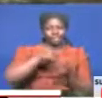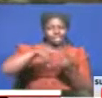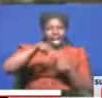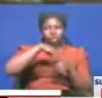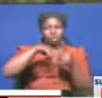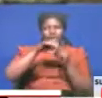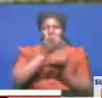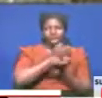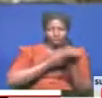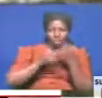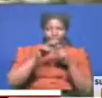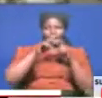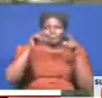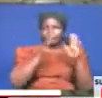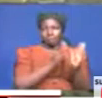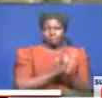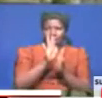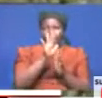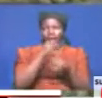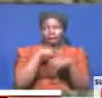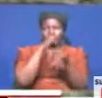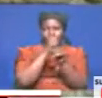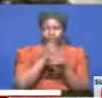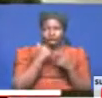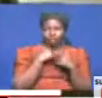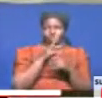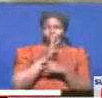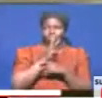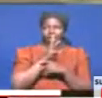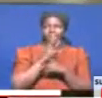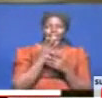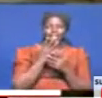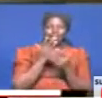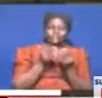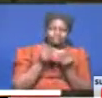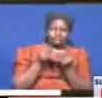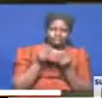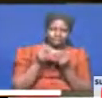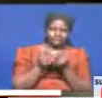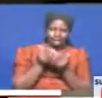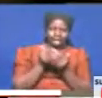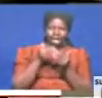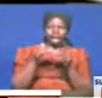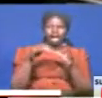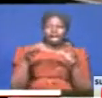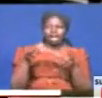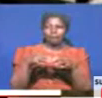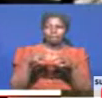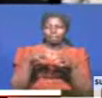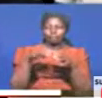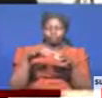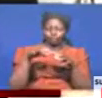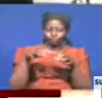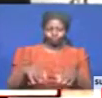City Master Plan has been structured to have the water treatment plant at the highest point, while the water reclamation facility at